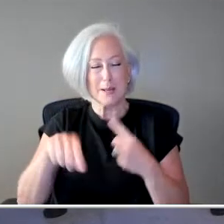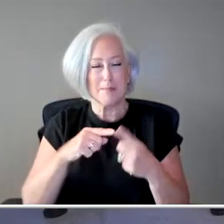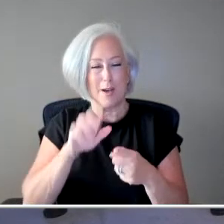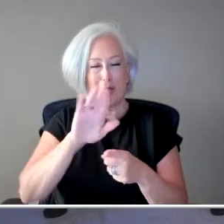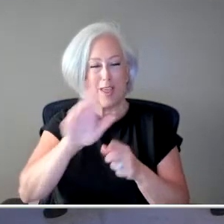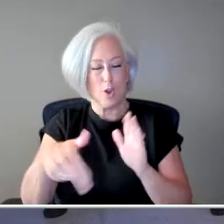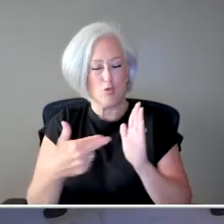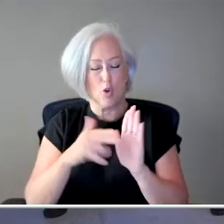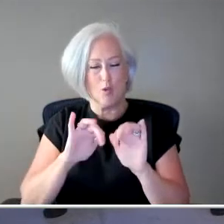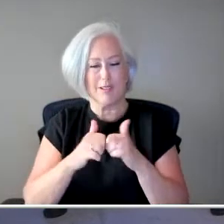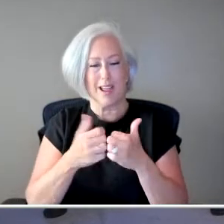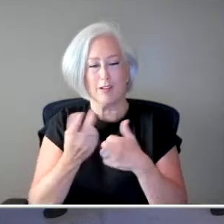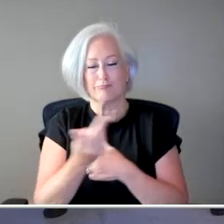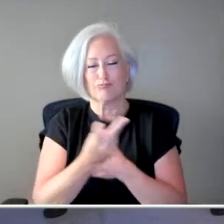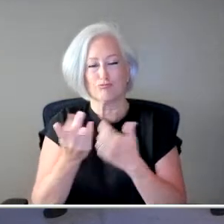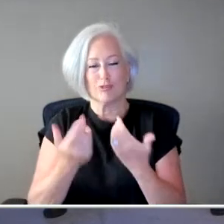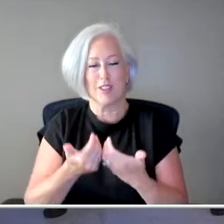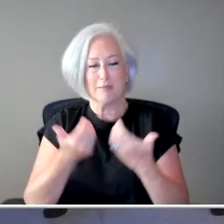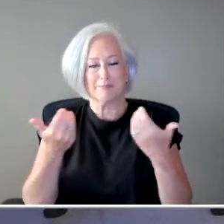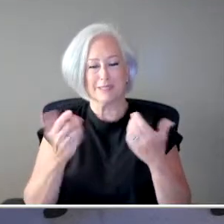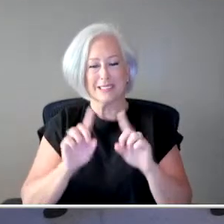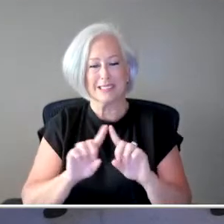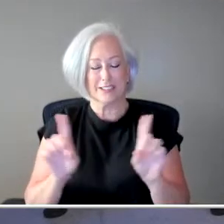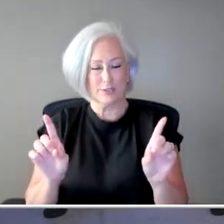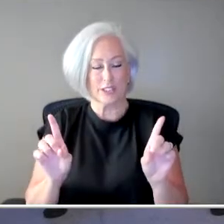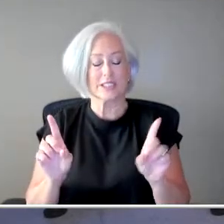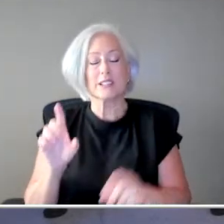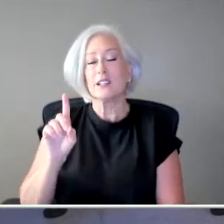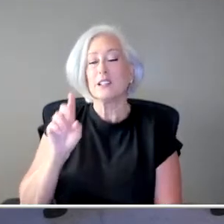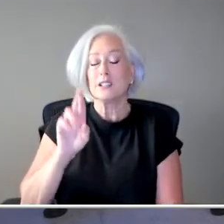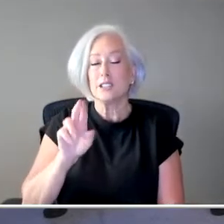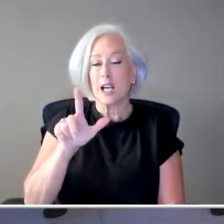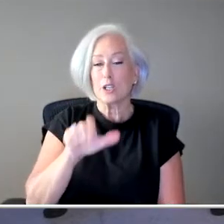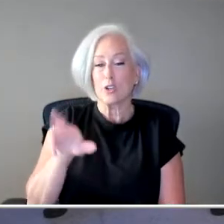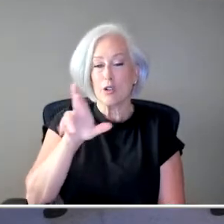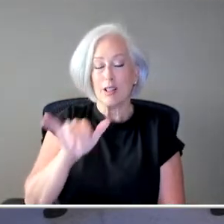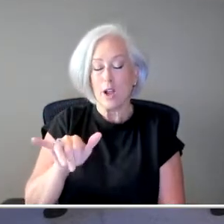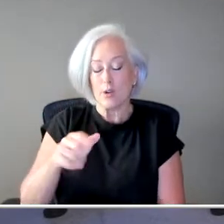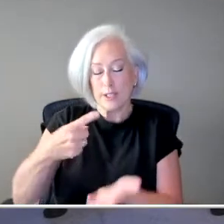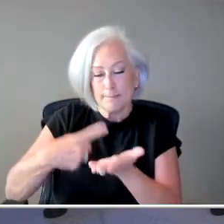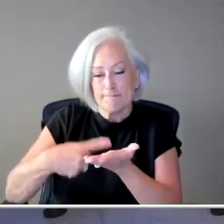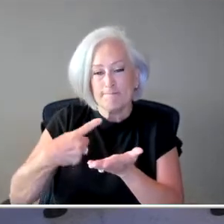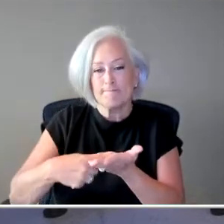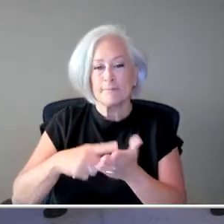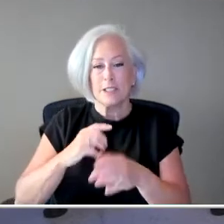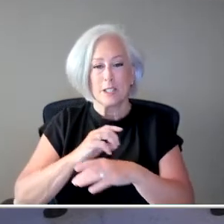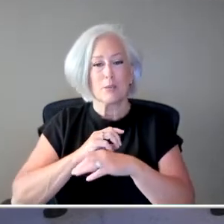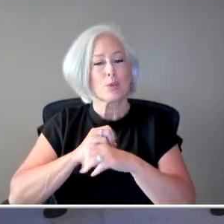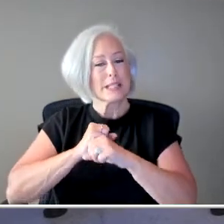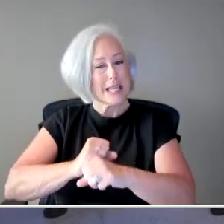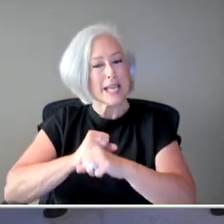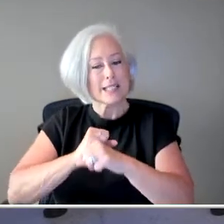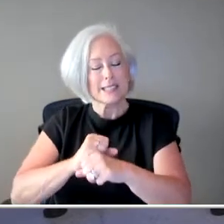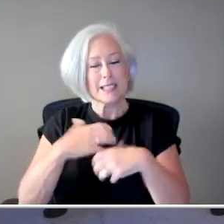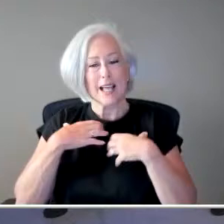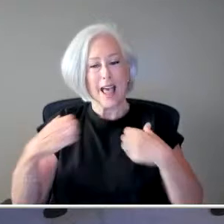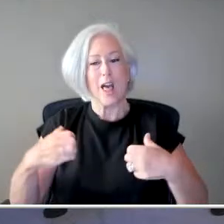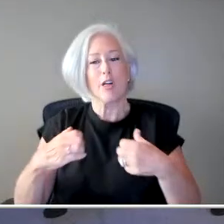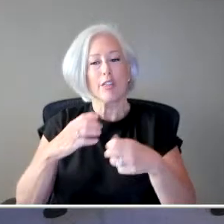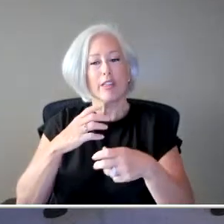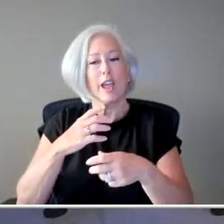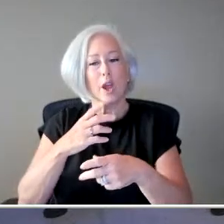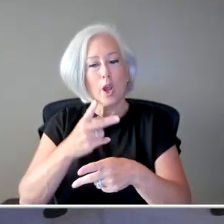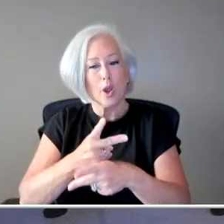you. All right, so Dr. Lowry, we've been talking about protecting healthcare workers. This is also, it would be